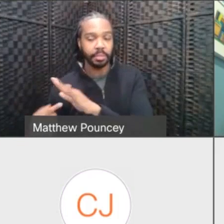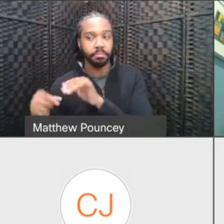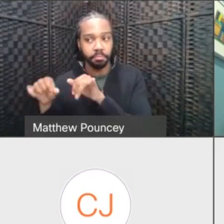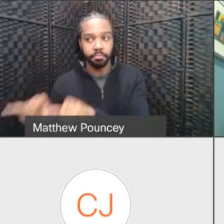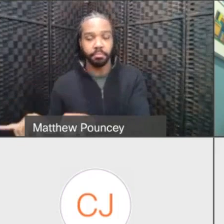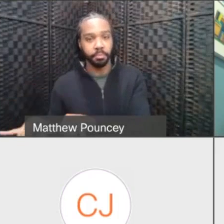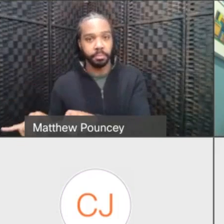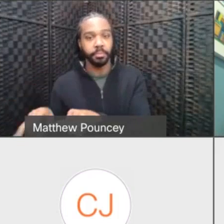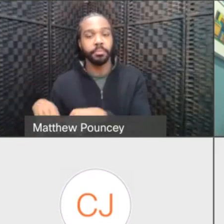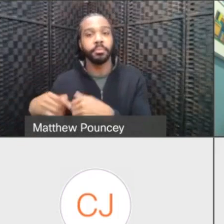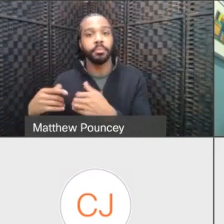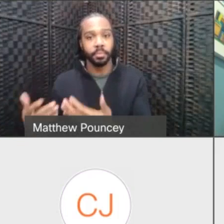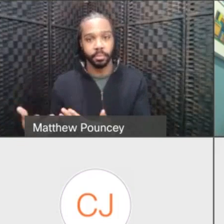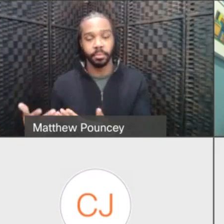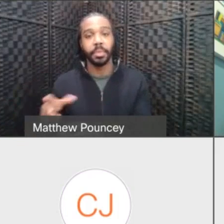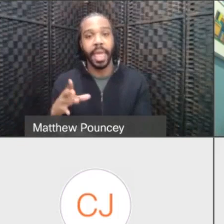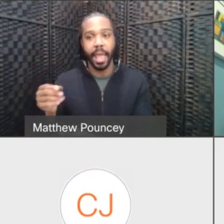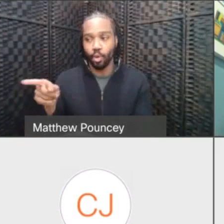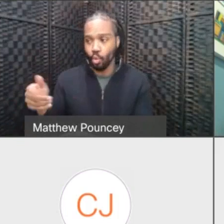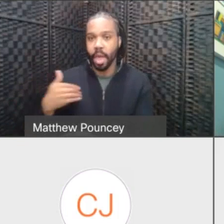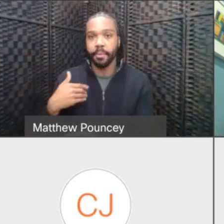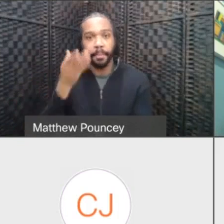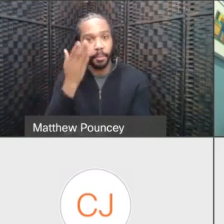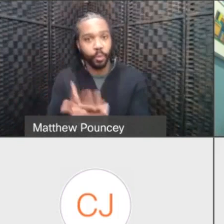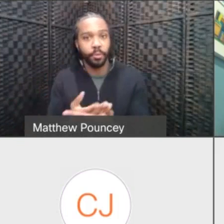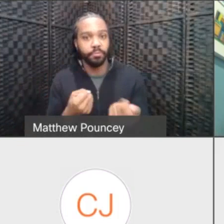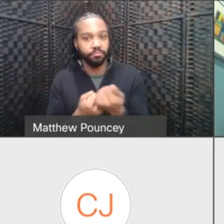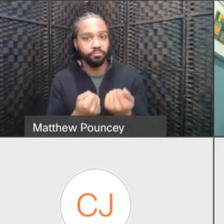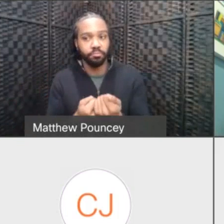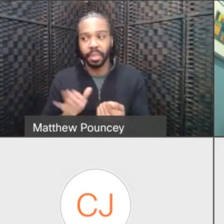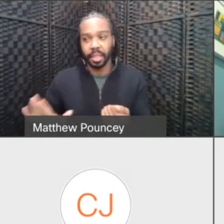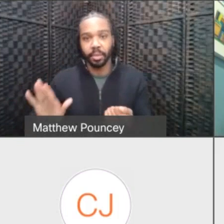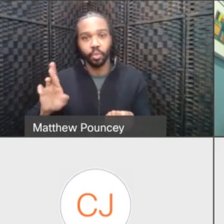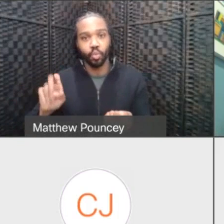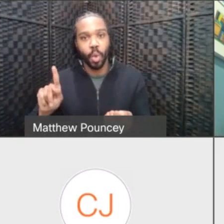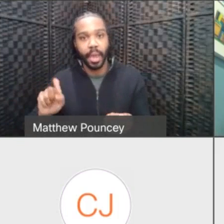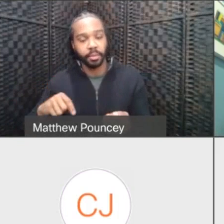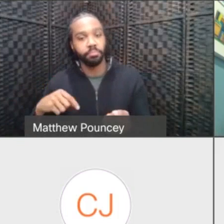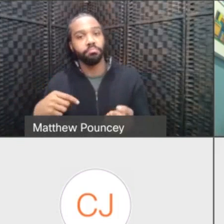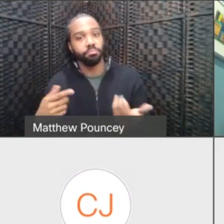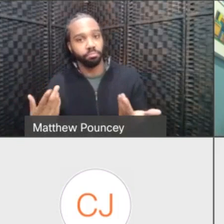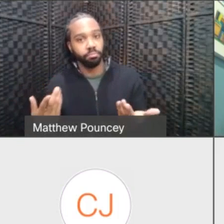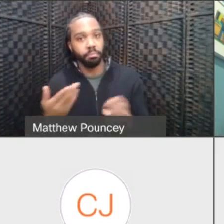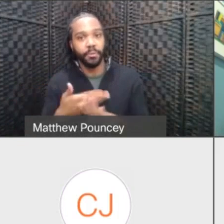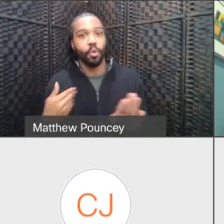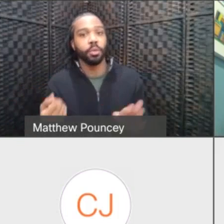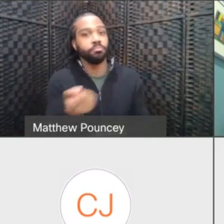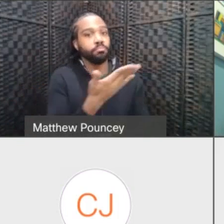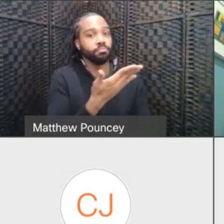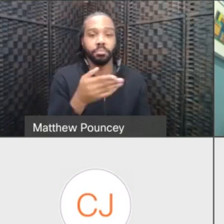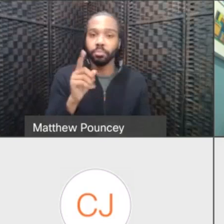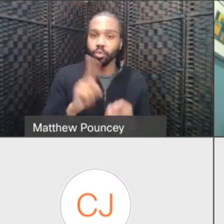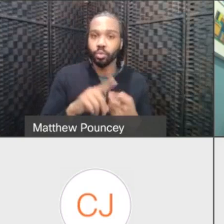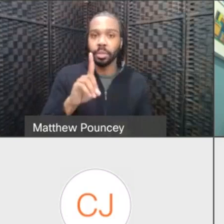you have the documentation to support that that rate was justified, and you submit that to DHCF. They're not asking for anything from